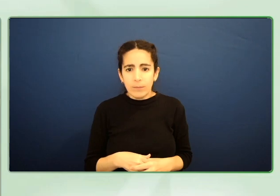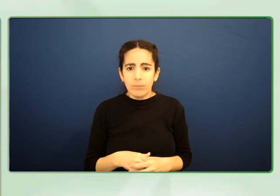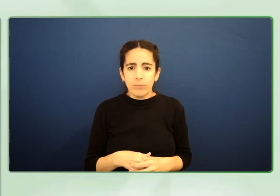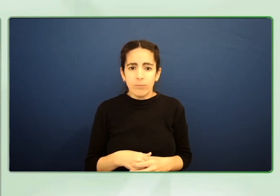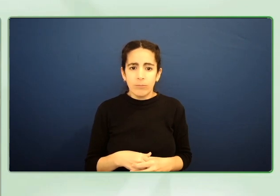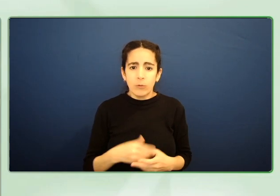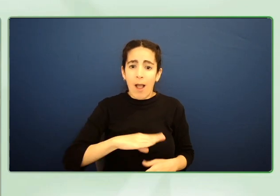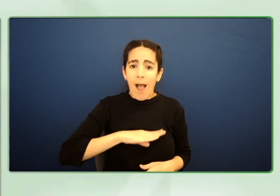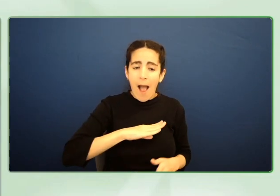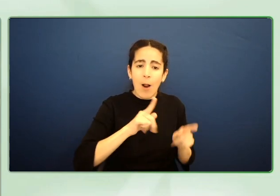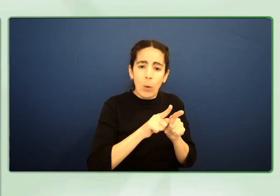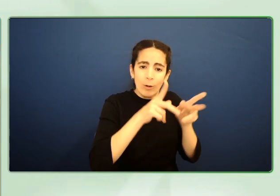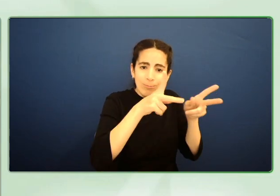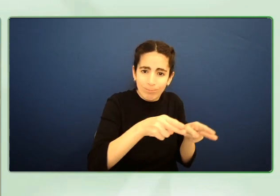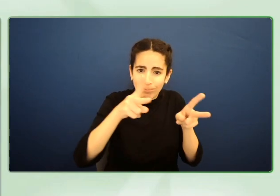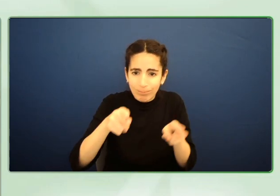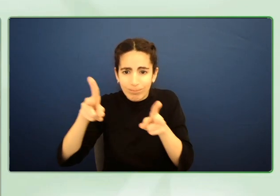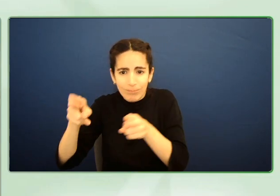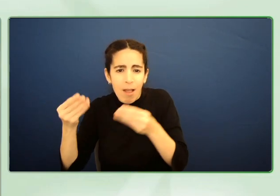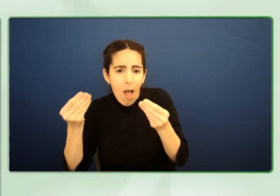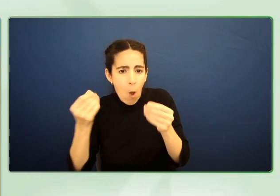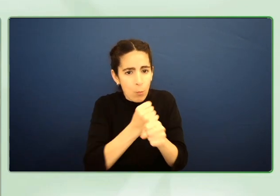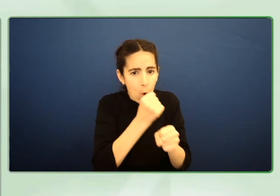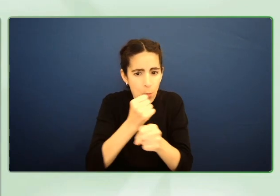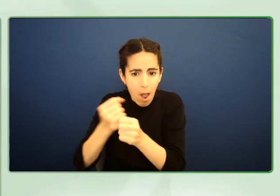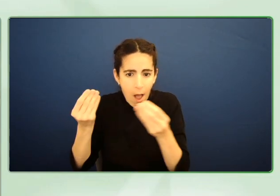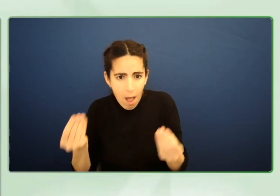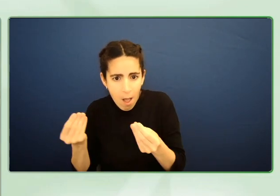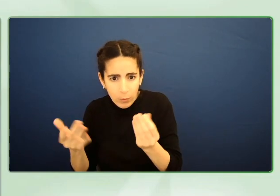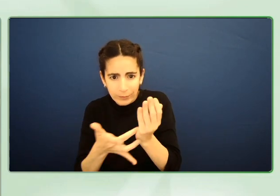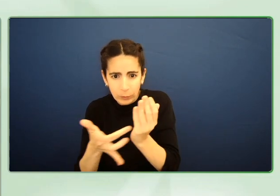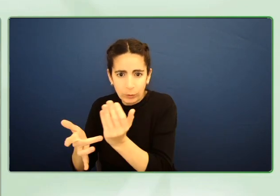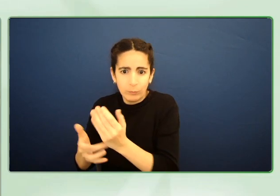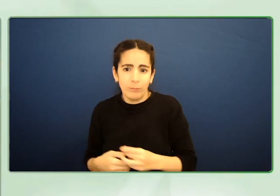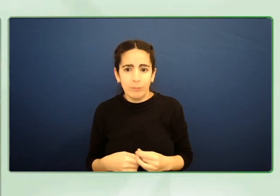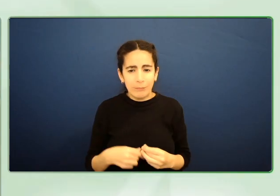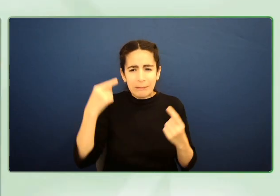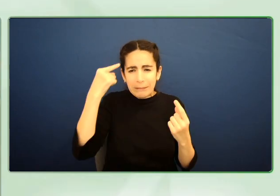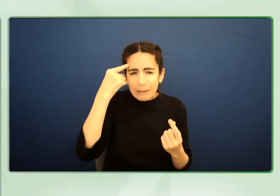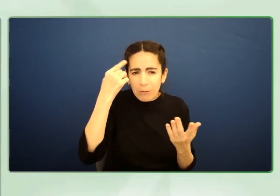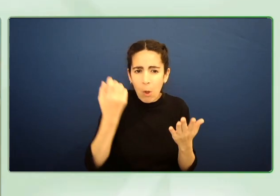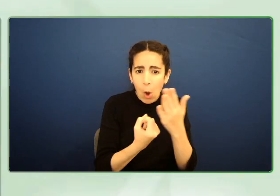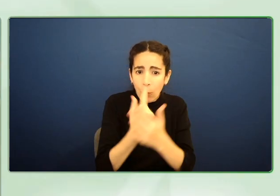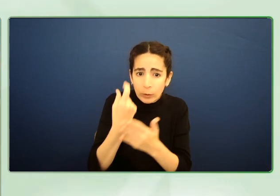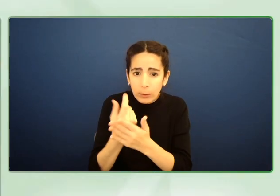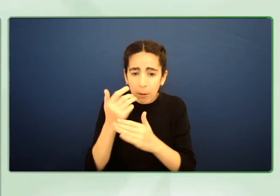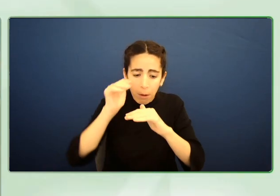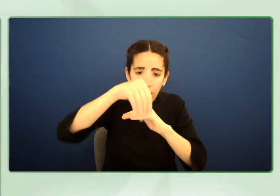costs. And I really like, as I'm a developmental psychologist, so I really like this idea